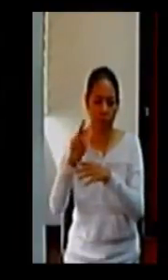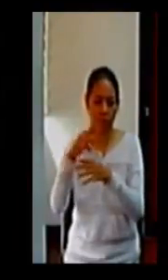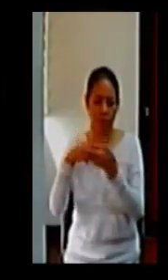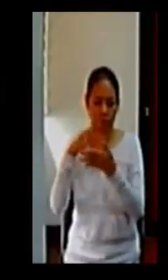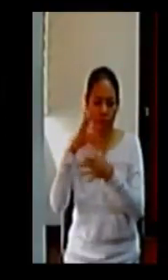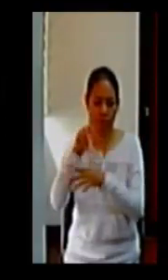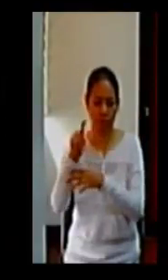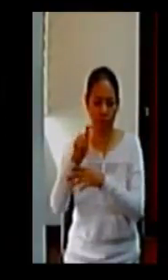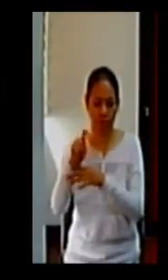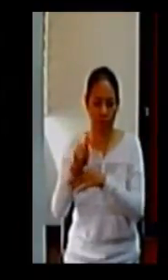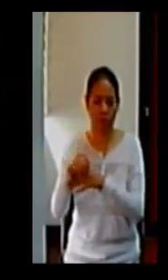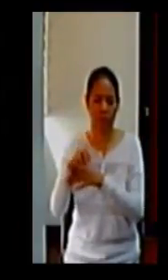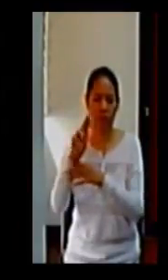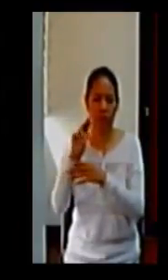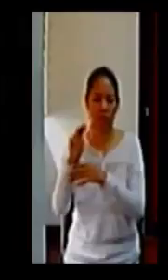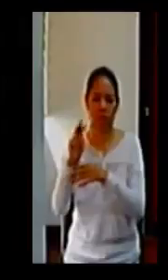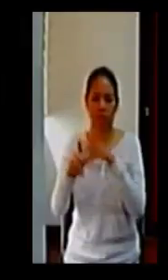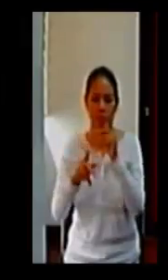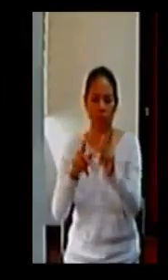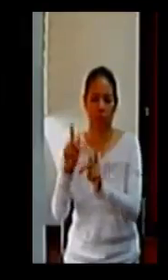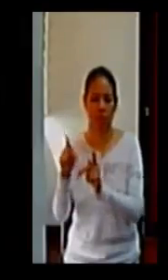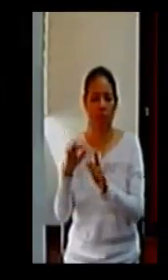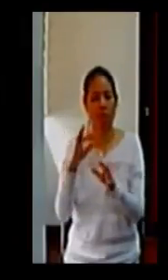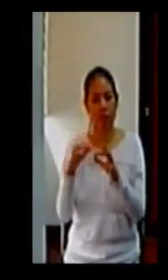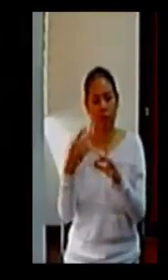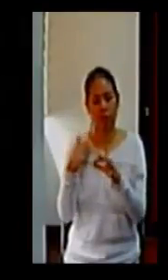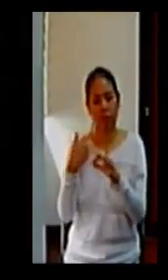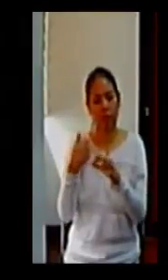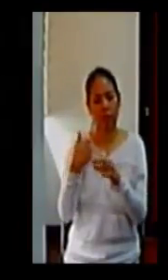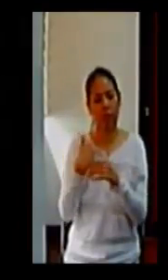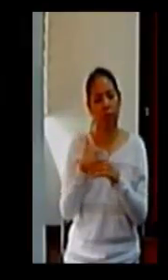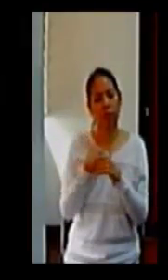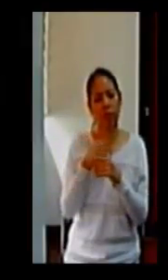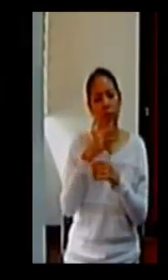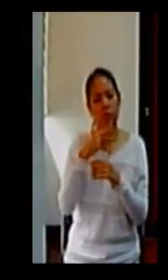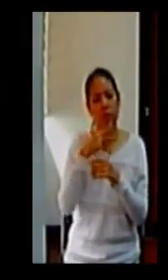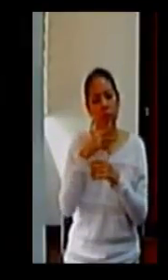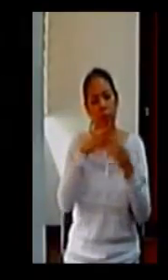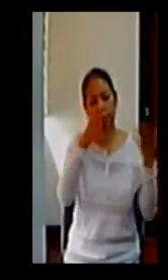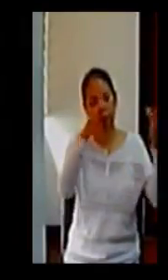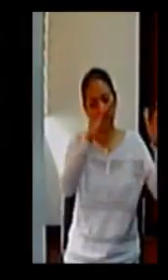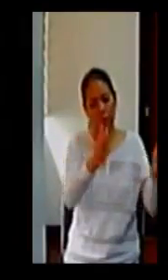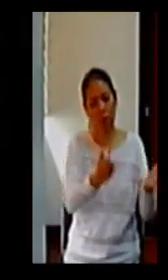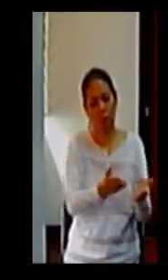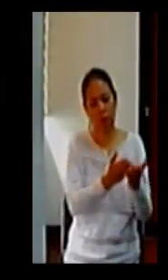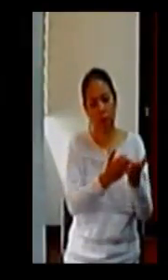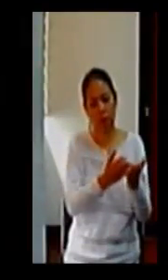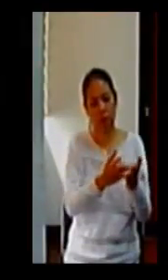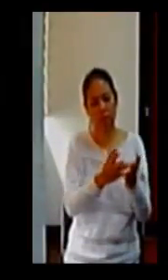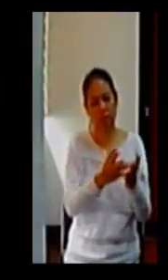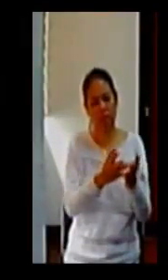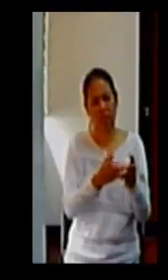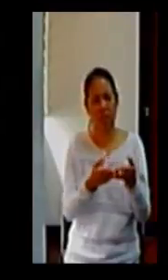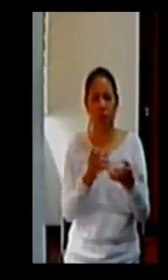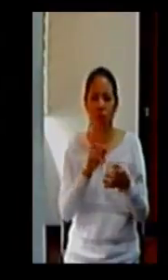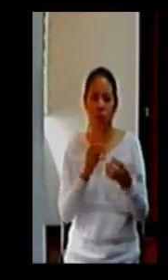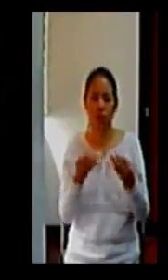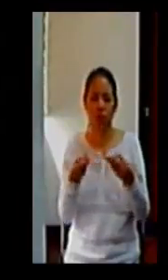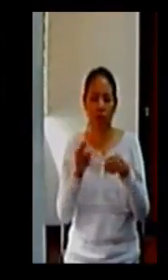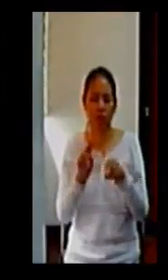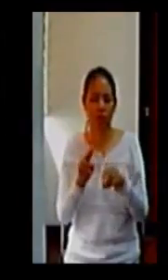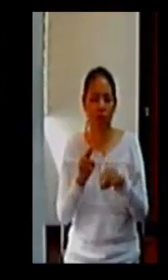are some existing water reservoir in the mountains, the tendency is the owner of